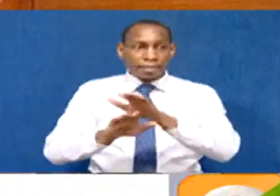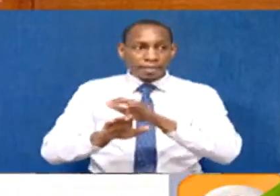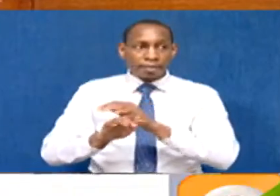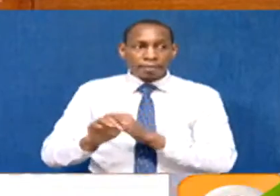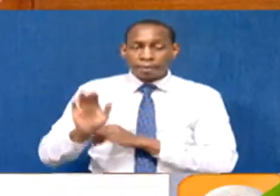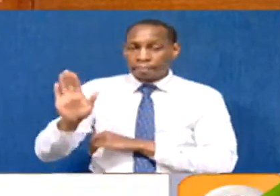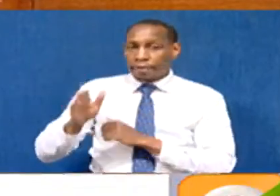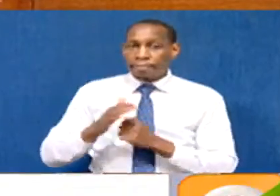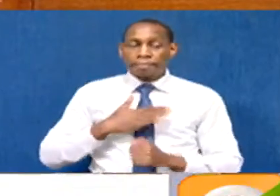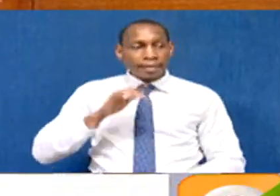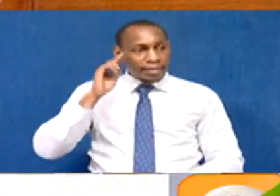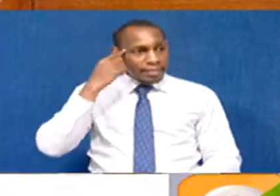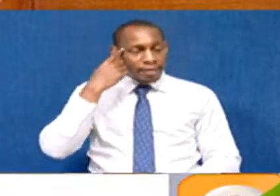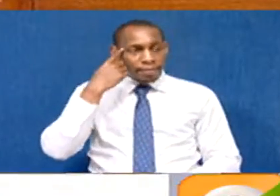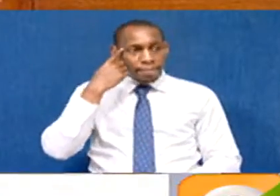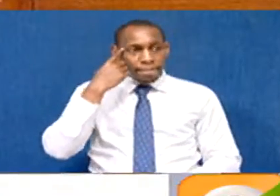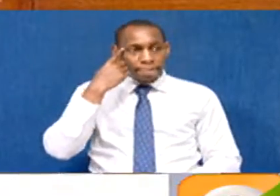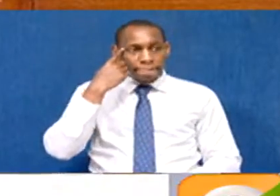And I think